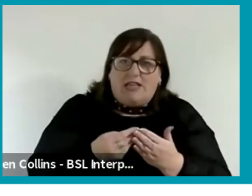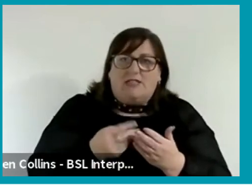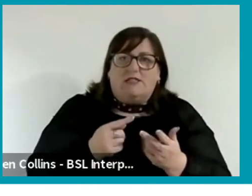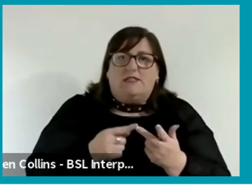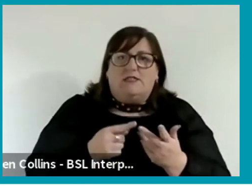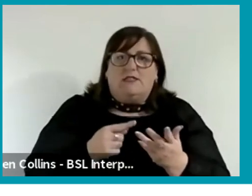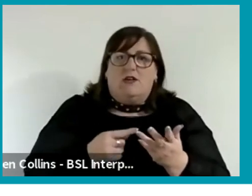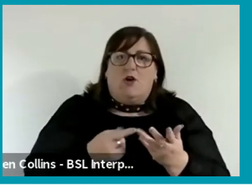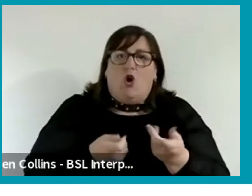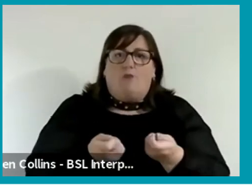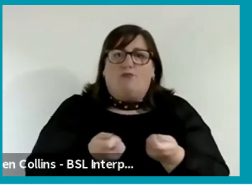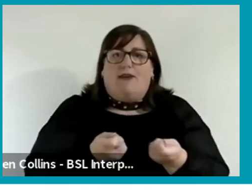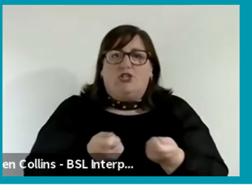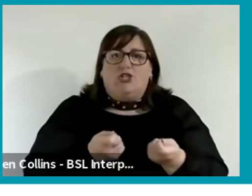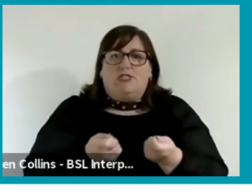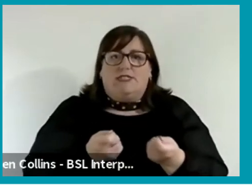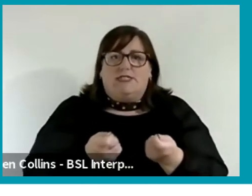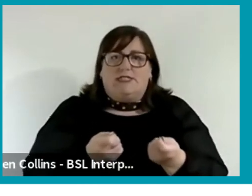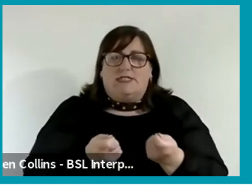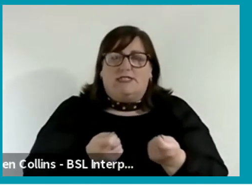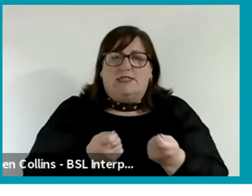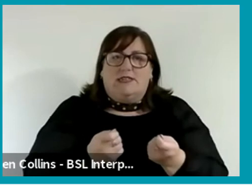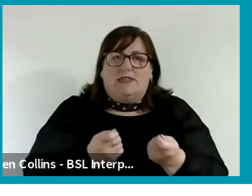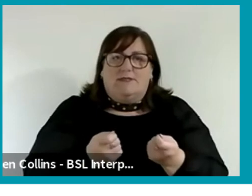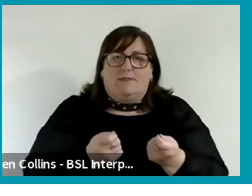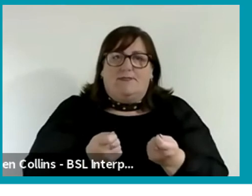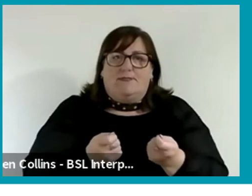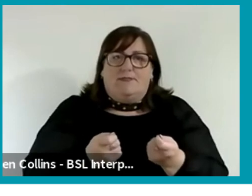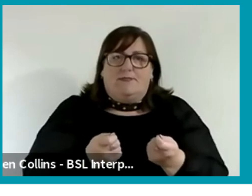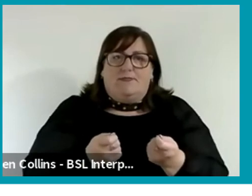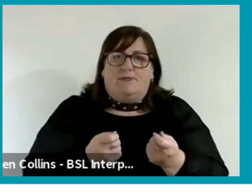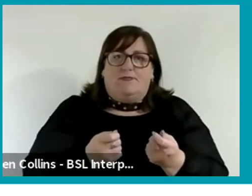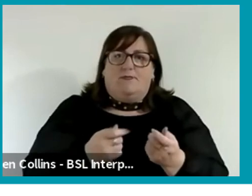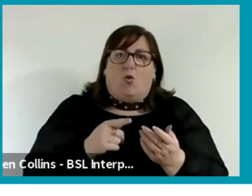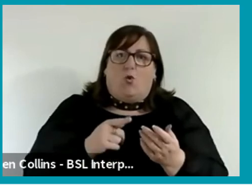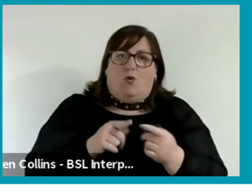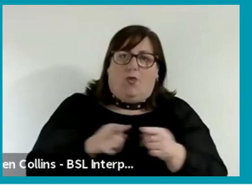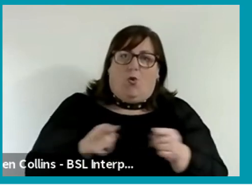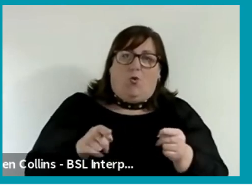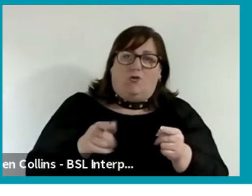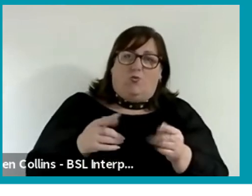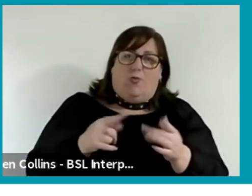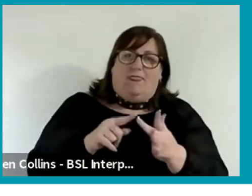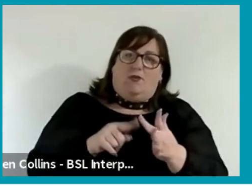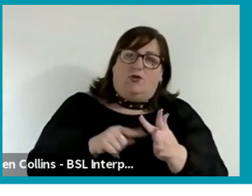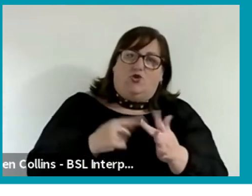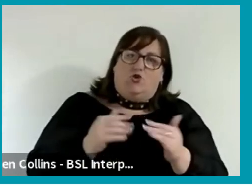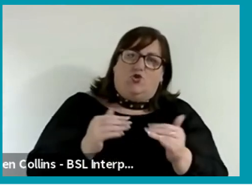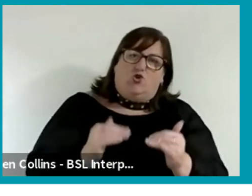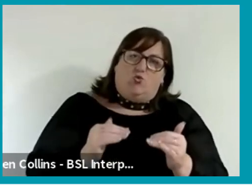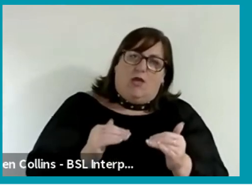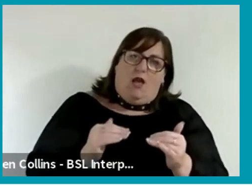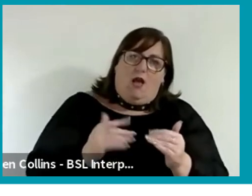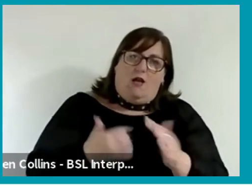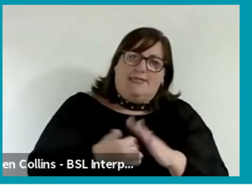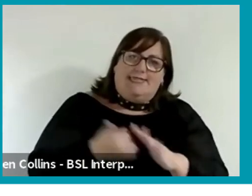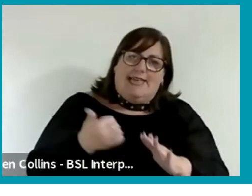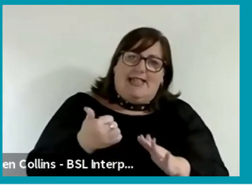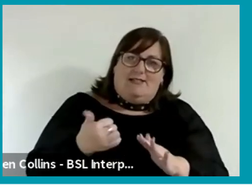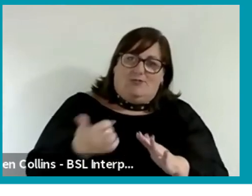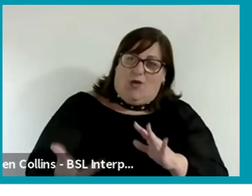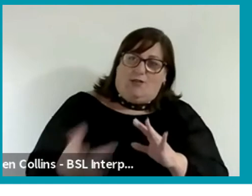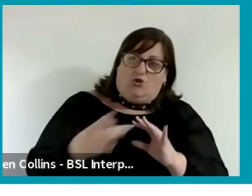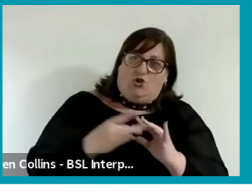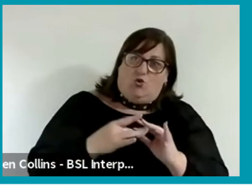candidates, and when I say junior, I don't mean age, I mean skills, can join us and just learn with